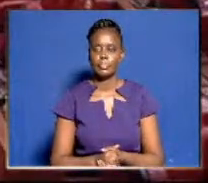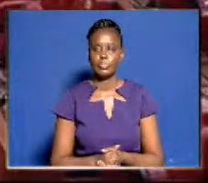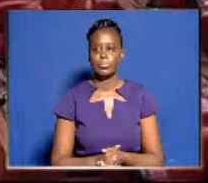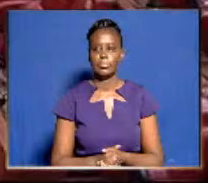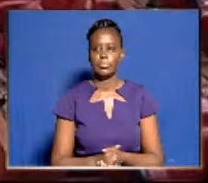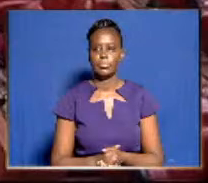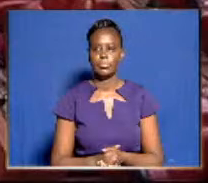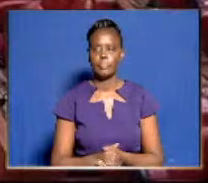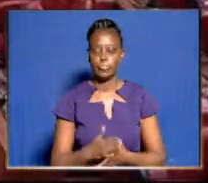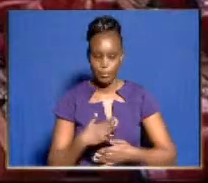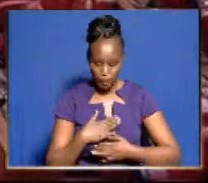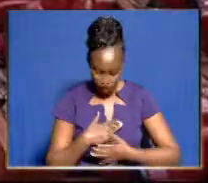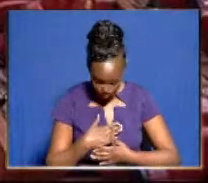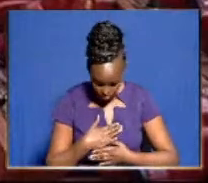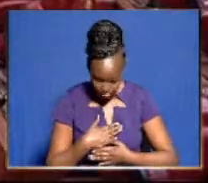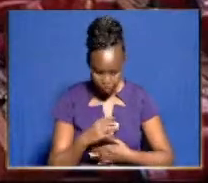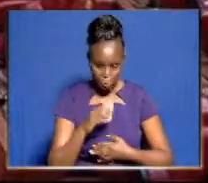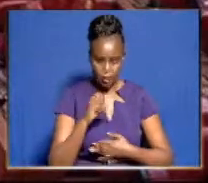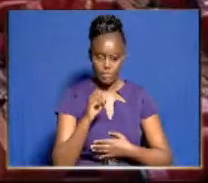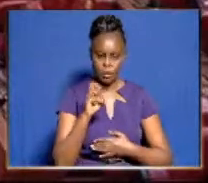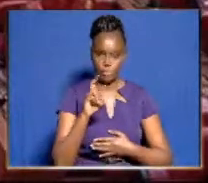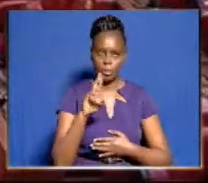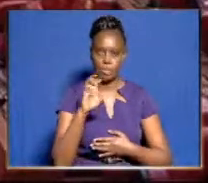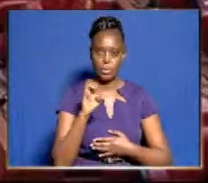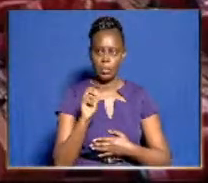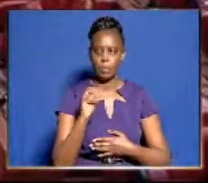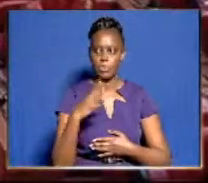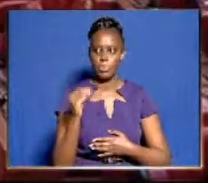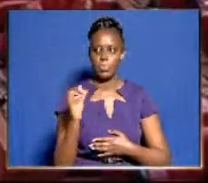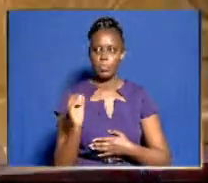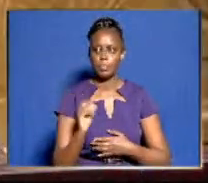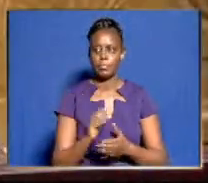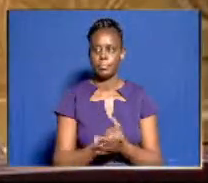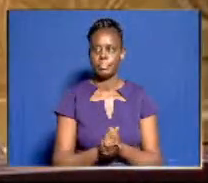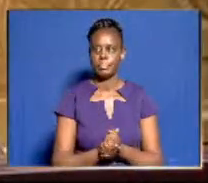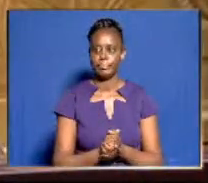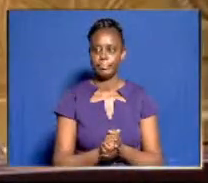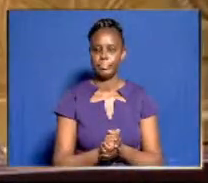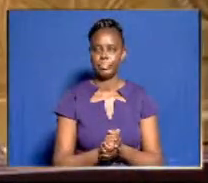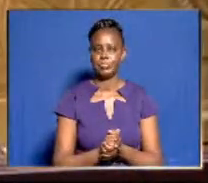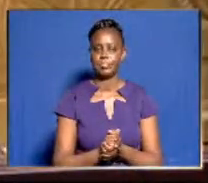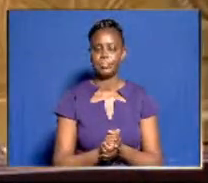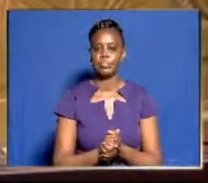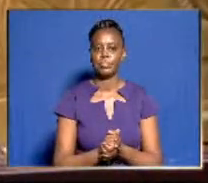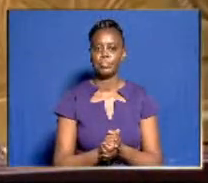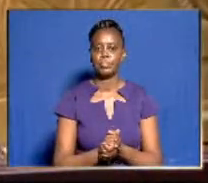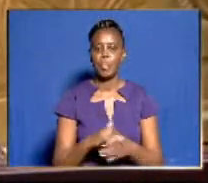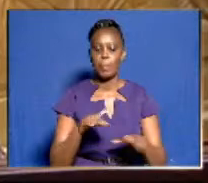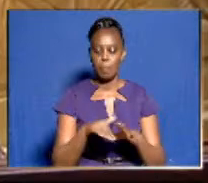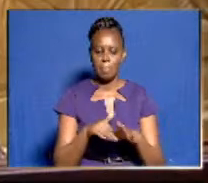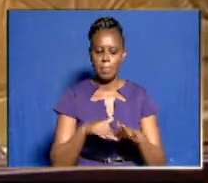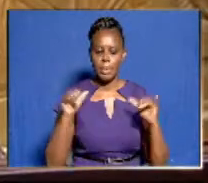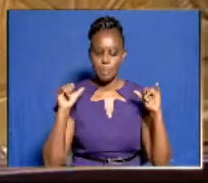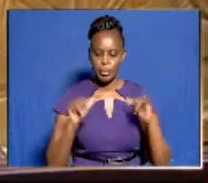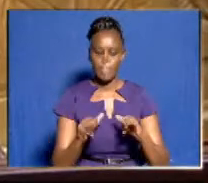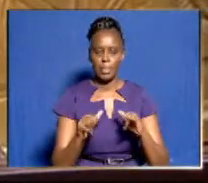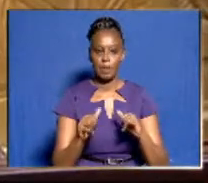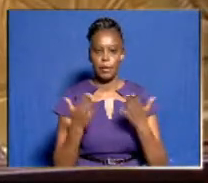The Honorable Serem, wherever you are, you cannot leave. Yes, you have to stay here until this process is done.